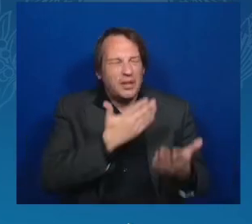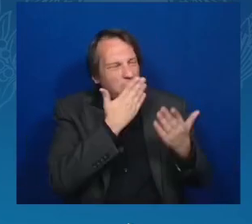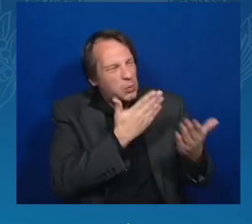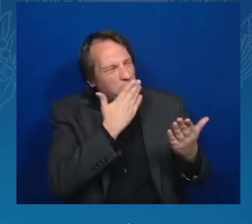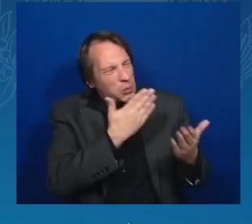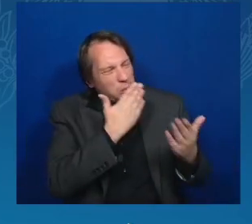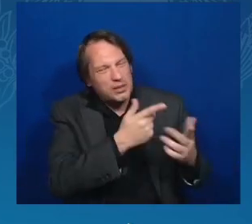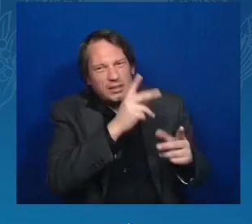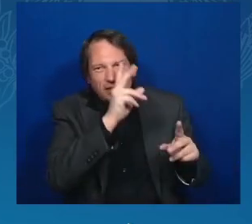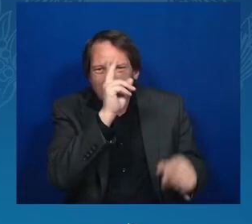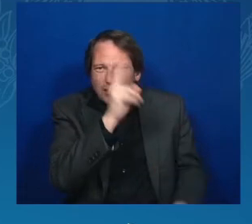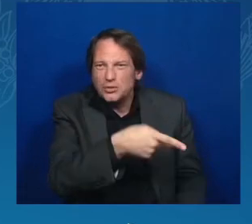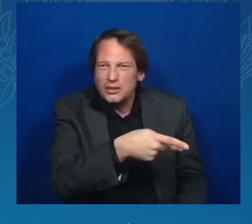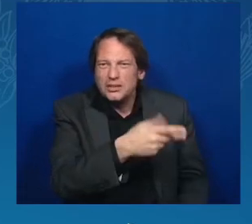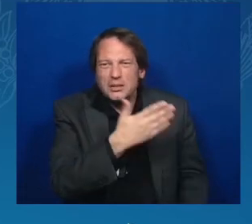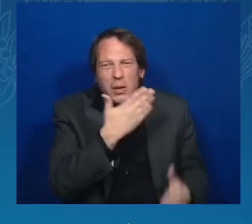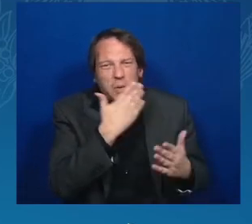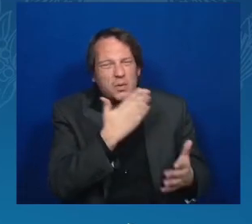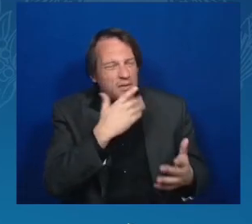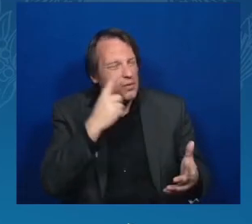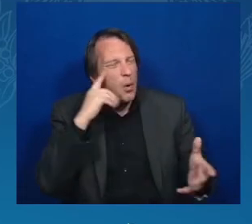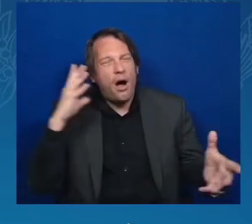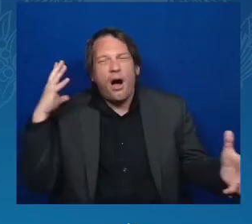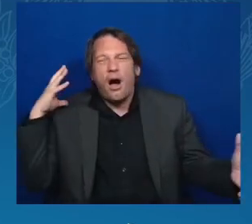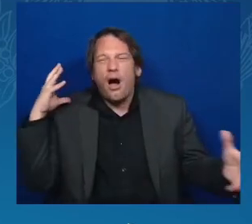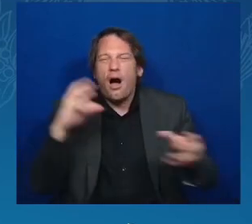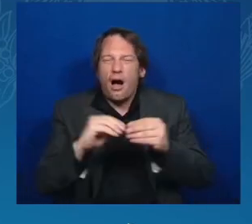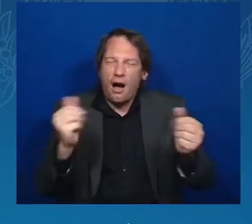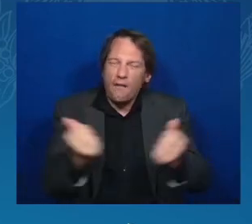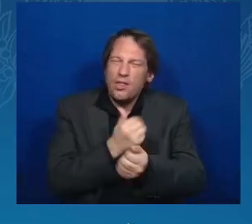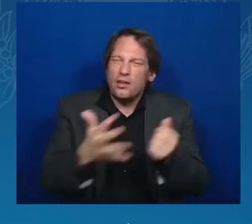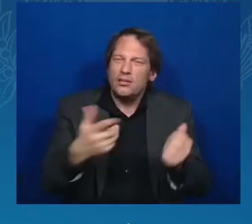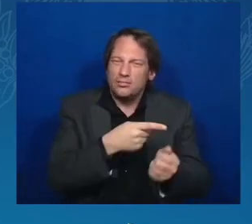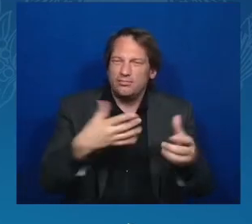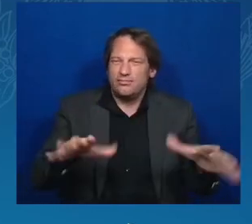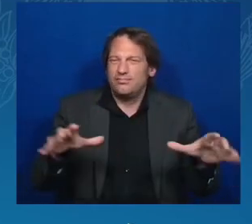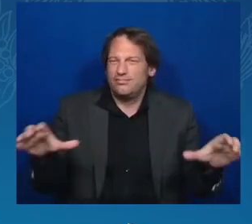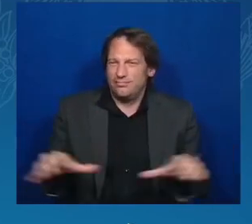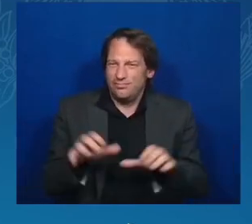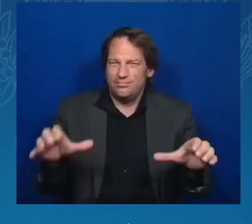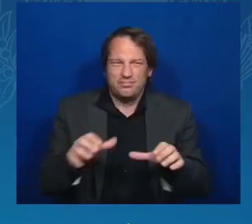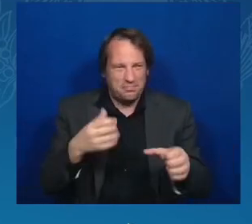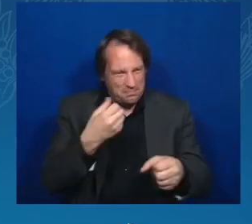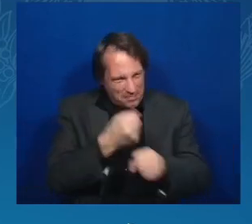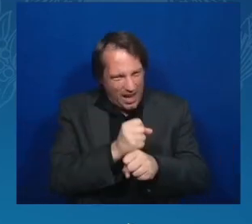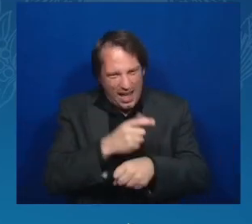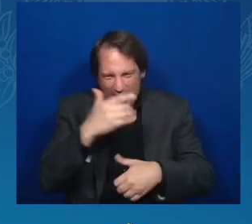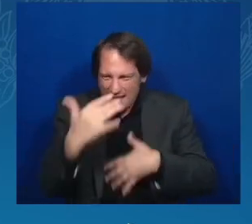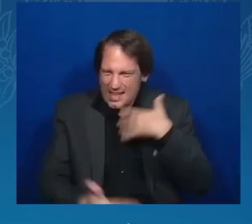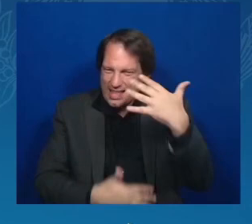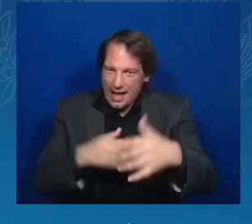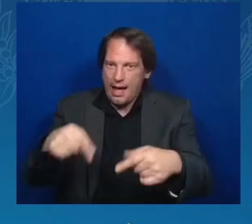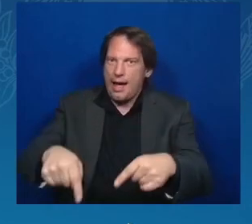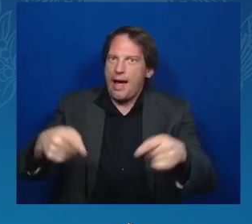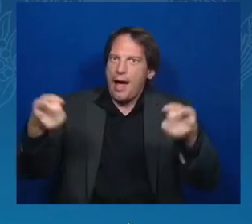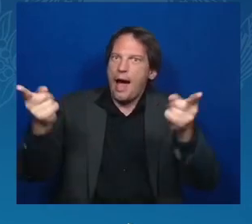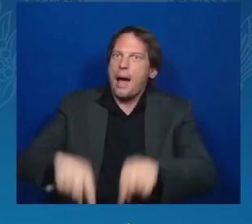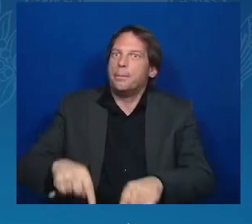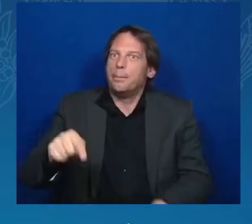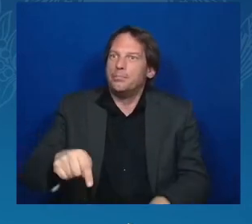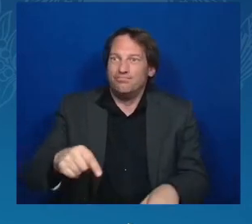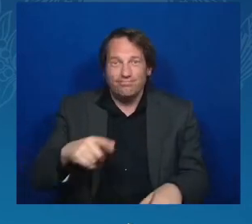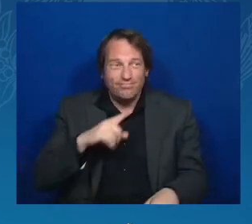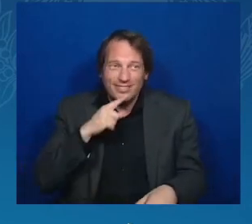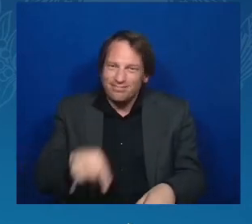for everything that you've done to bring this forward and make it happen, because it's so significant. You can't move forward when you're saddled with